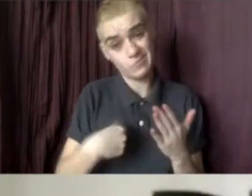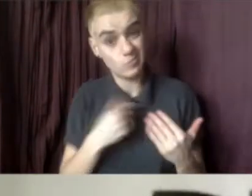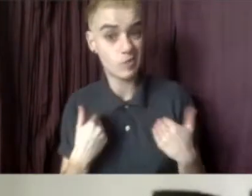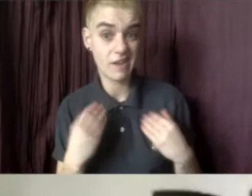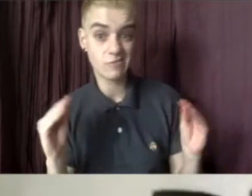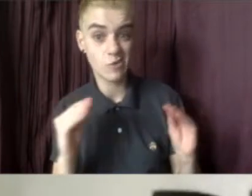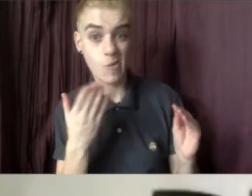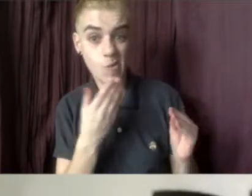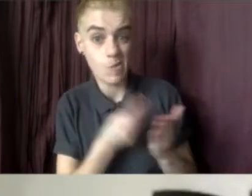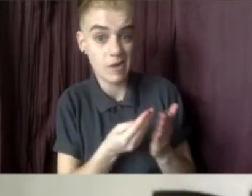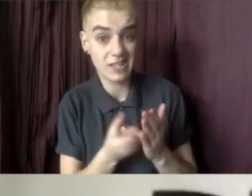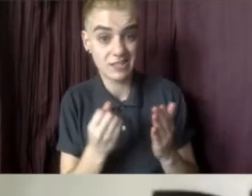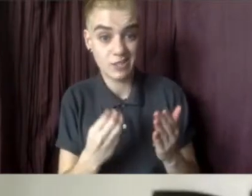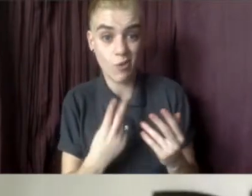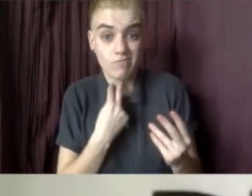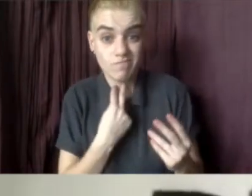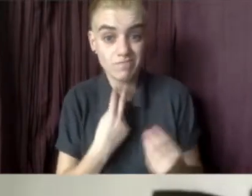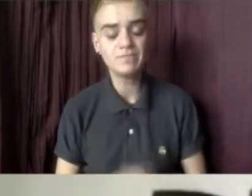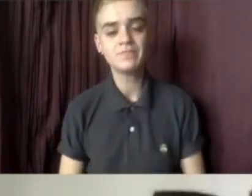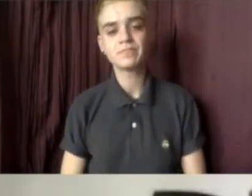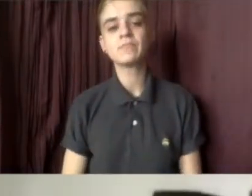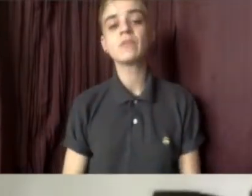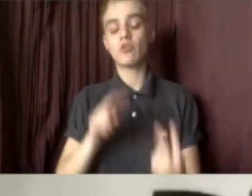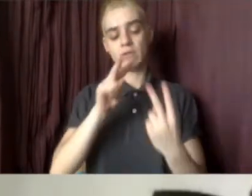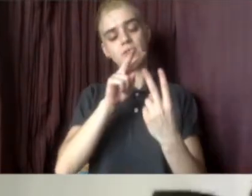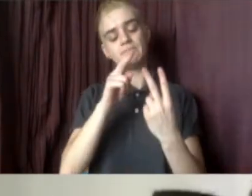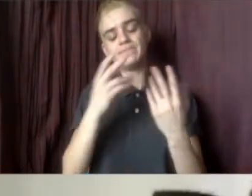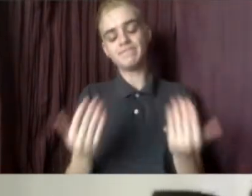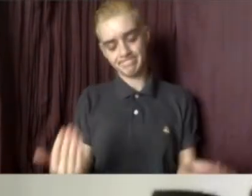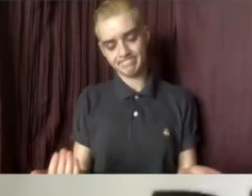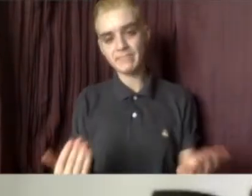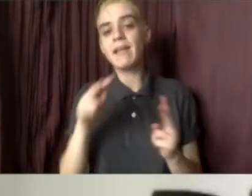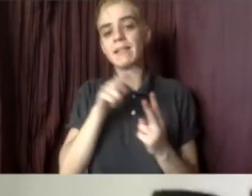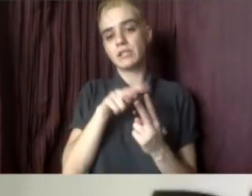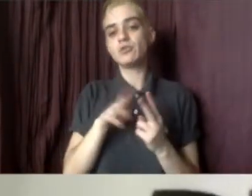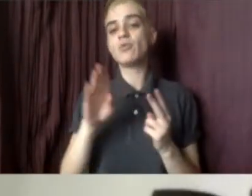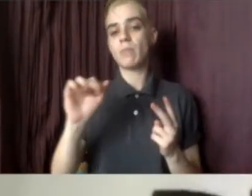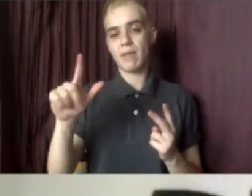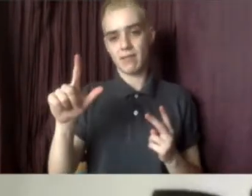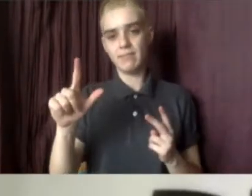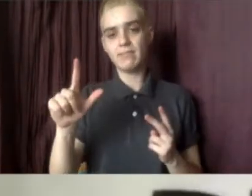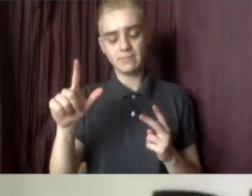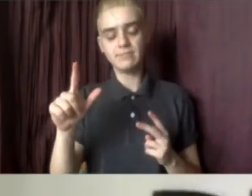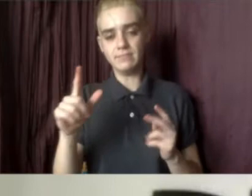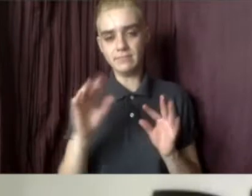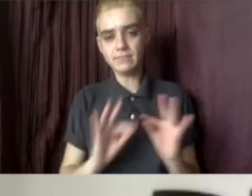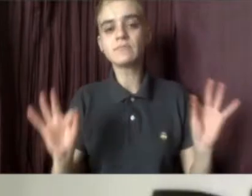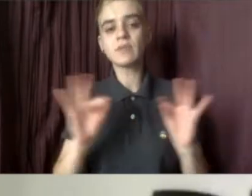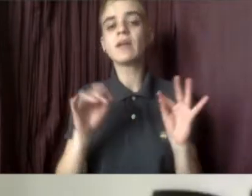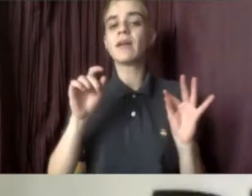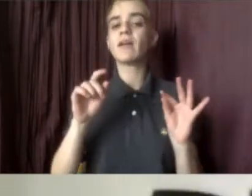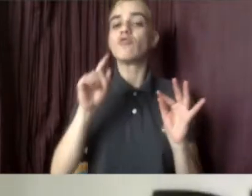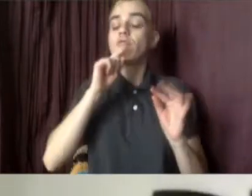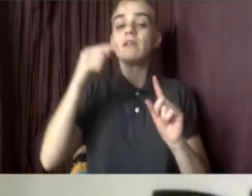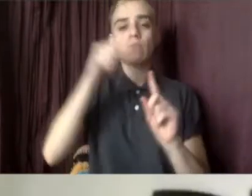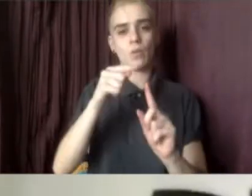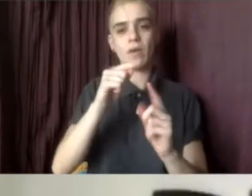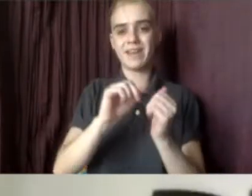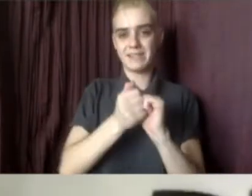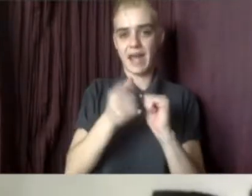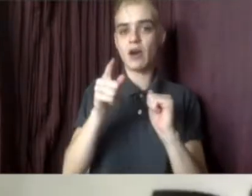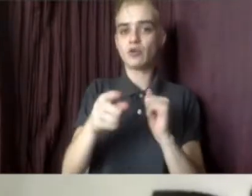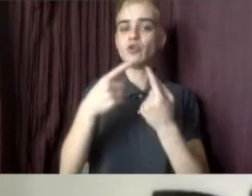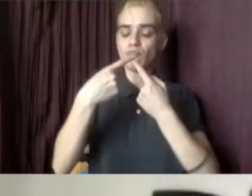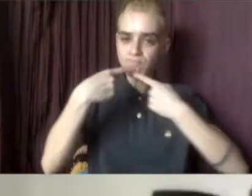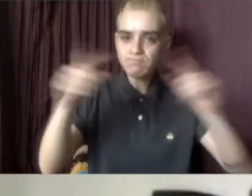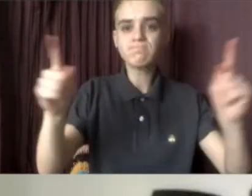is communications. How is information sent out to the community about voting? Please, you know, join your CILs, your Centers for